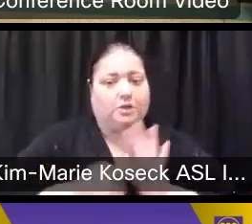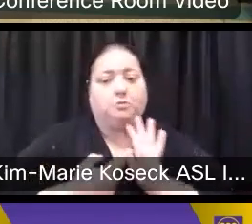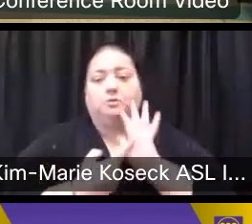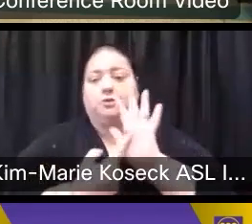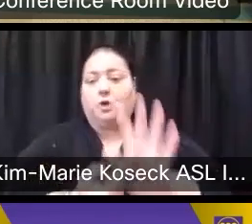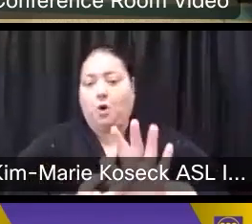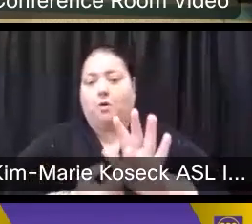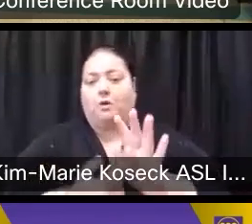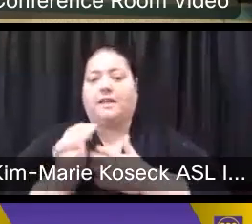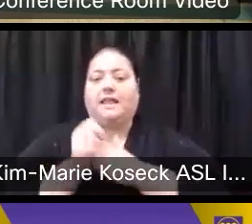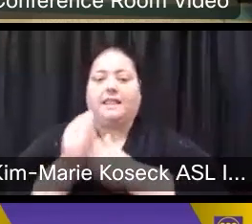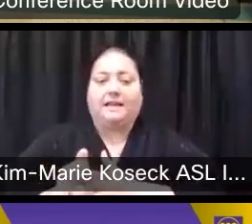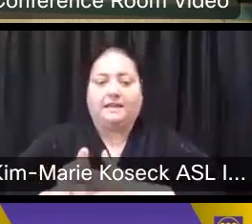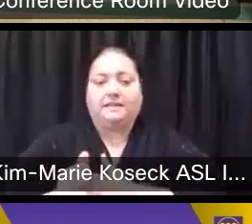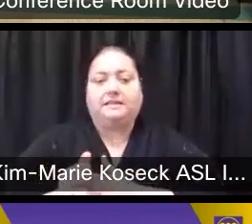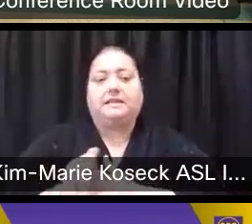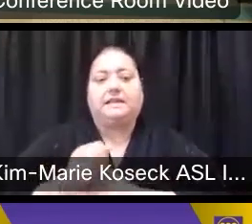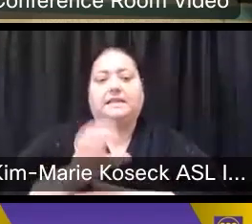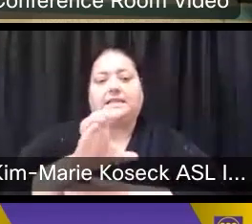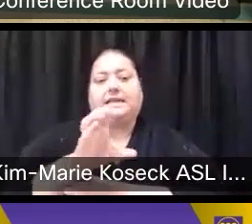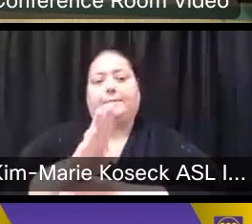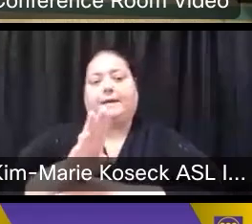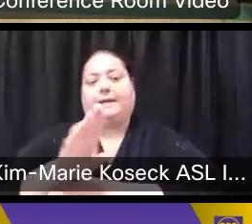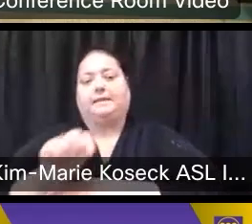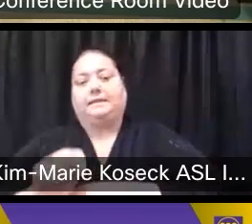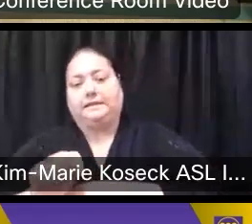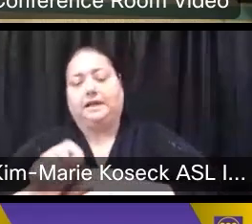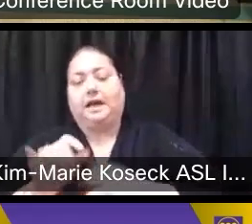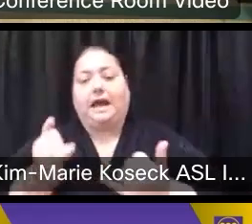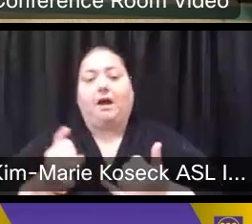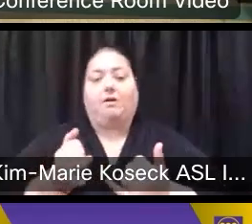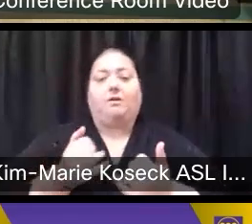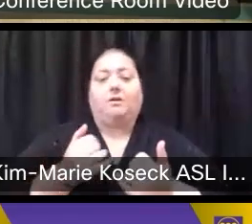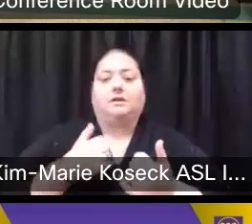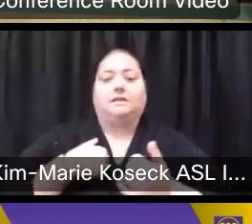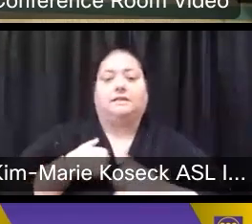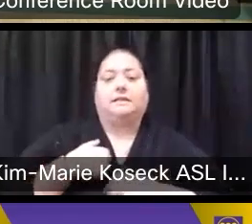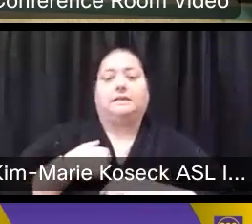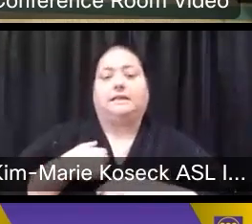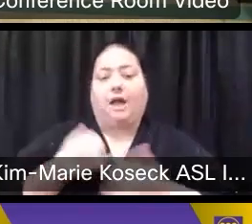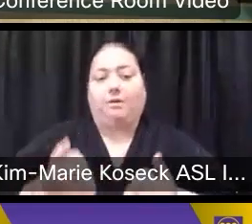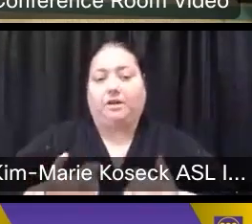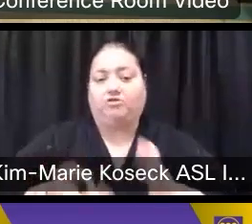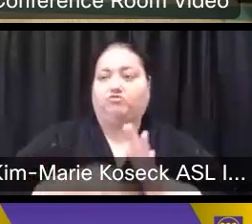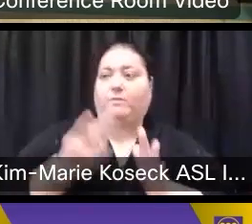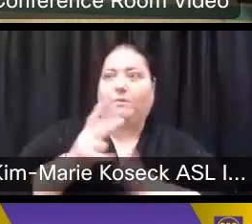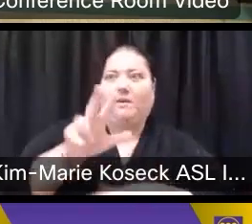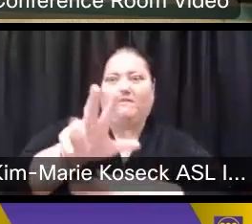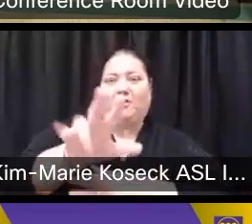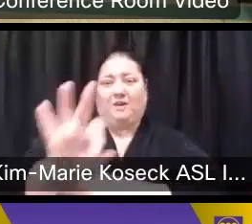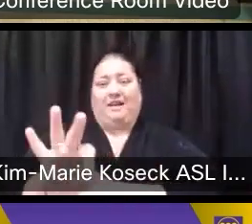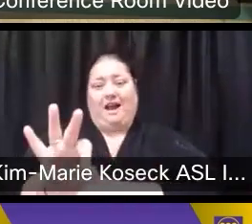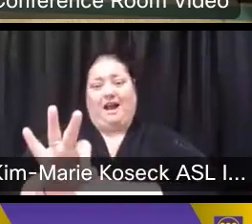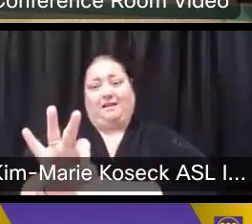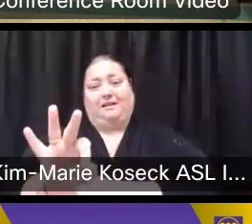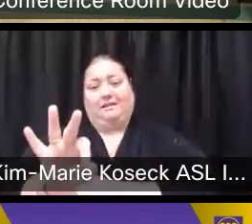demonstration that led to the development of CCBHCs. But now we've tripled the number of CCBHCs, so we now have 39 of these.